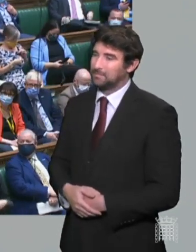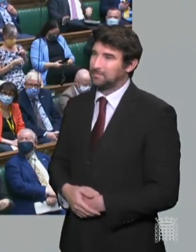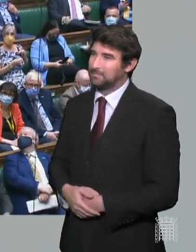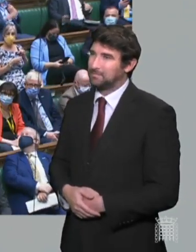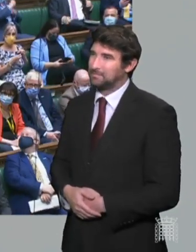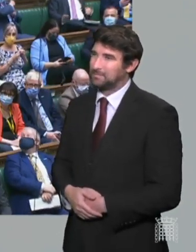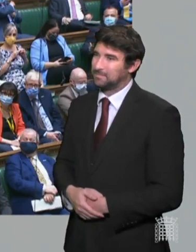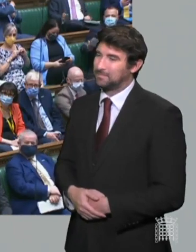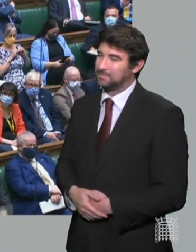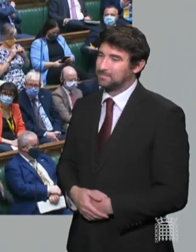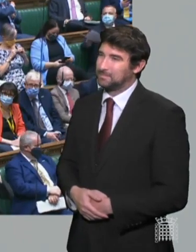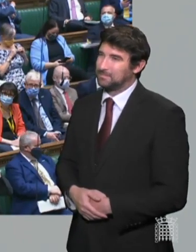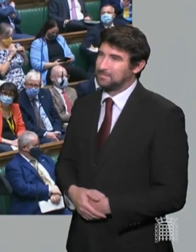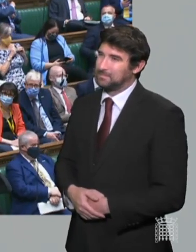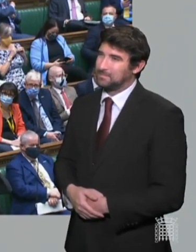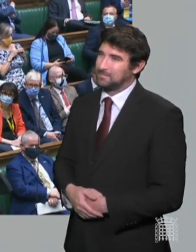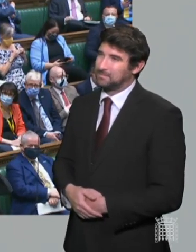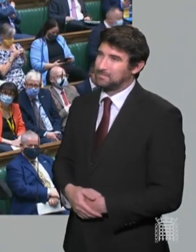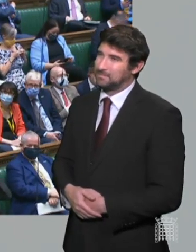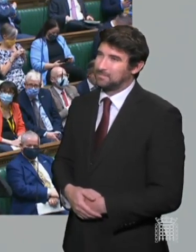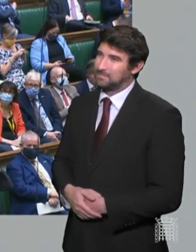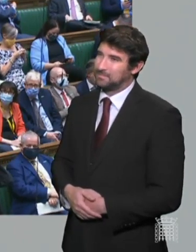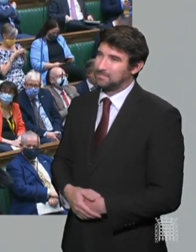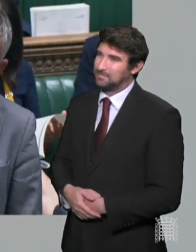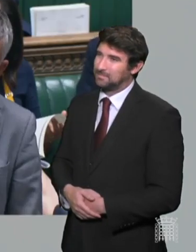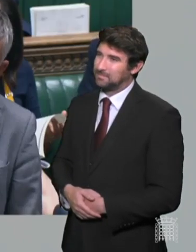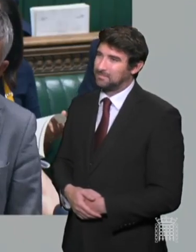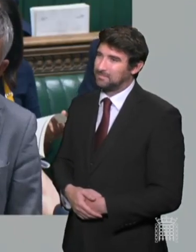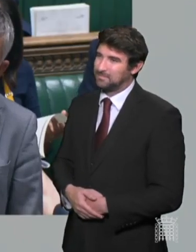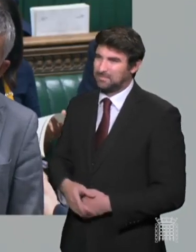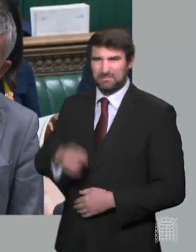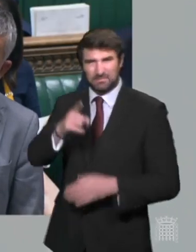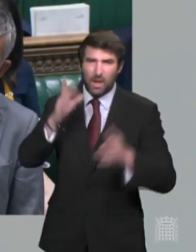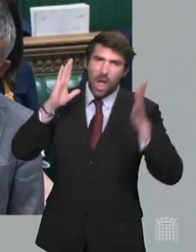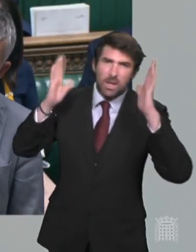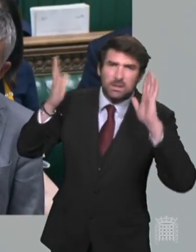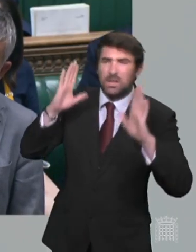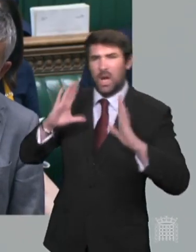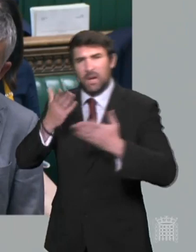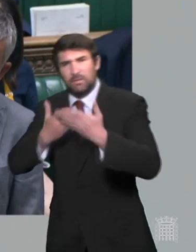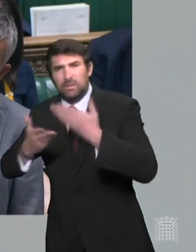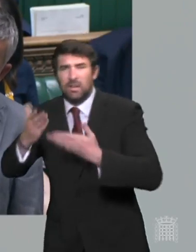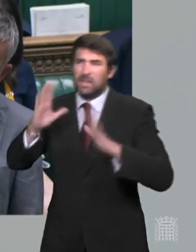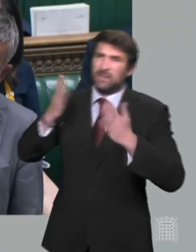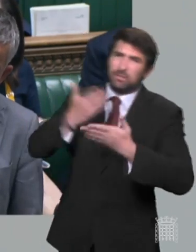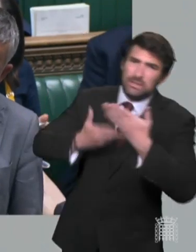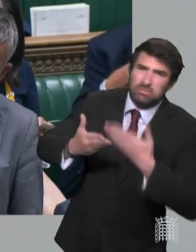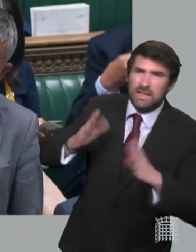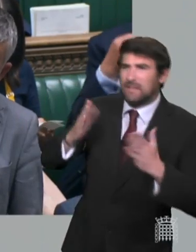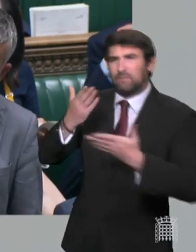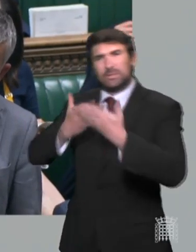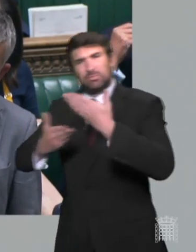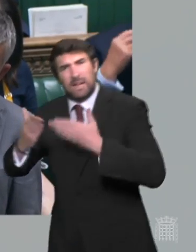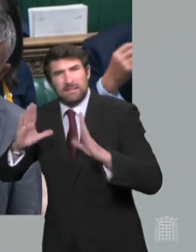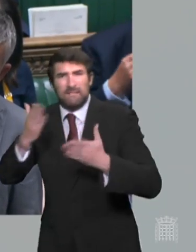Thank you, Mr. Speaker. Wonder if the Minister, with all these free trade deals, wonder if the Minister can detail what was the losses